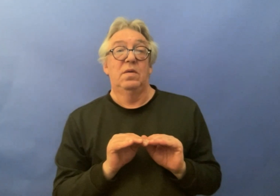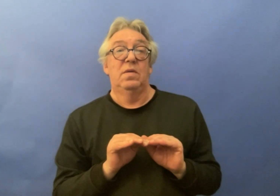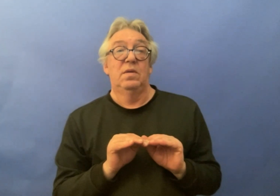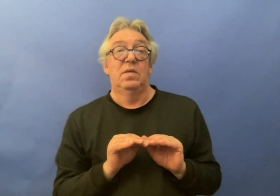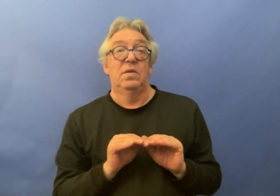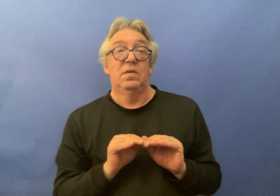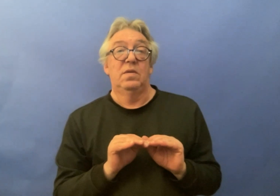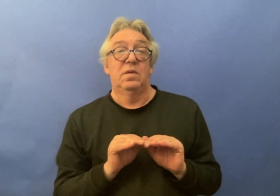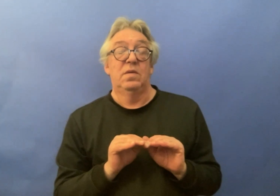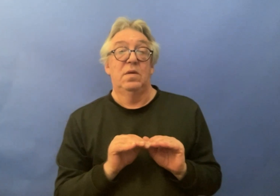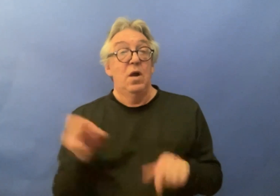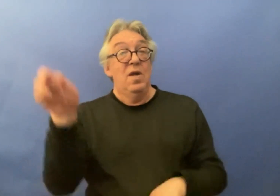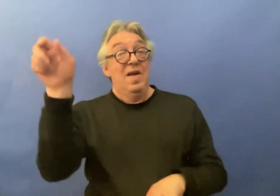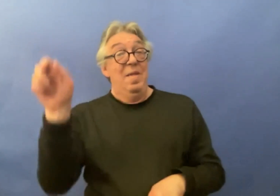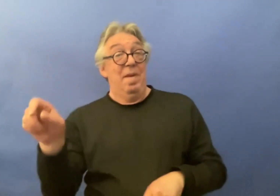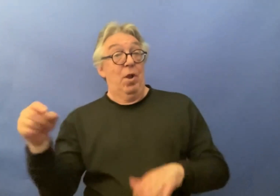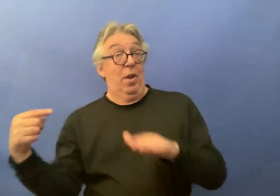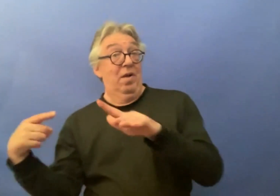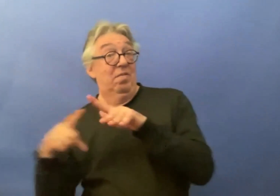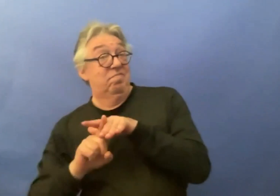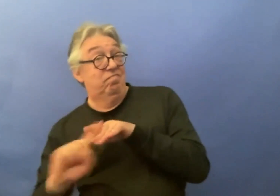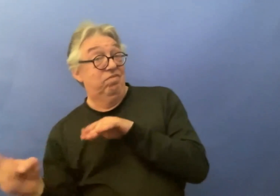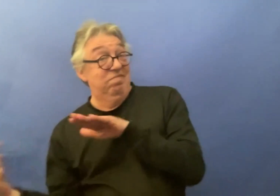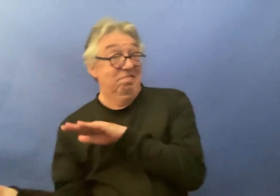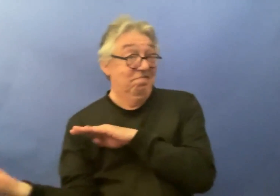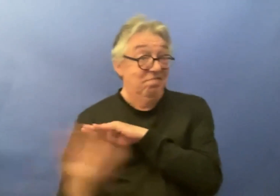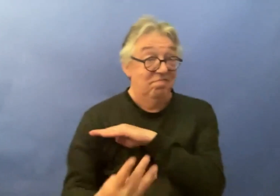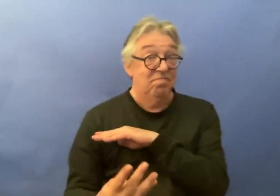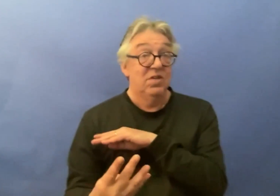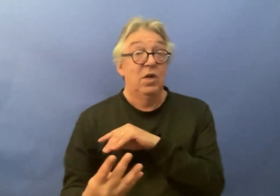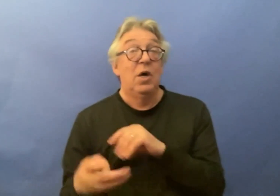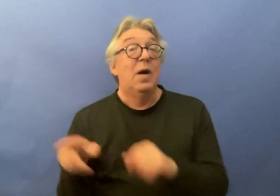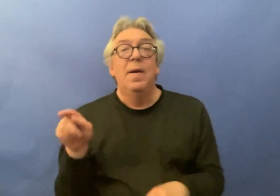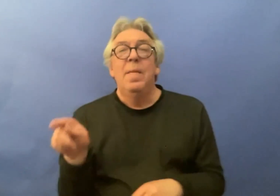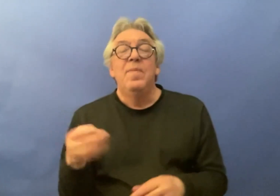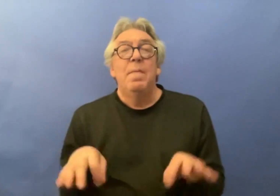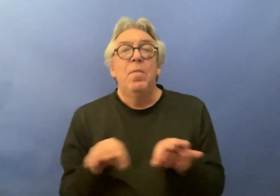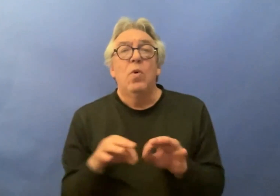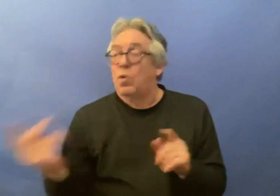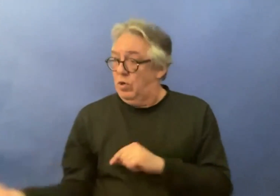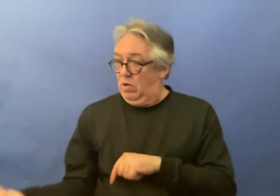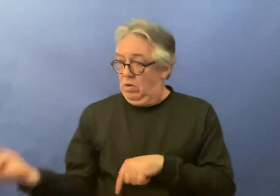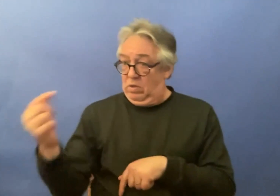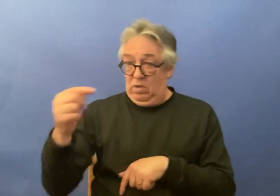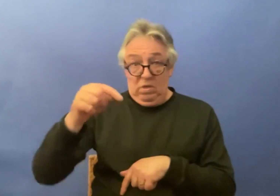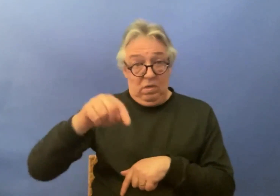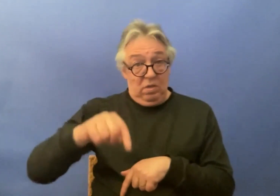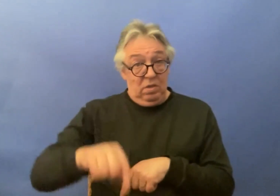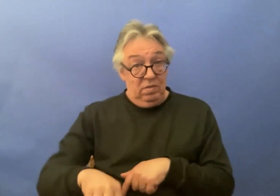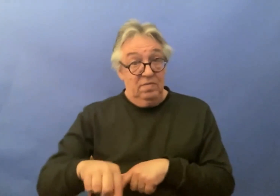that they're able to participate and be represented even during